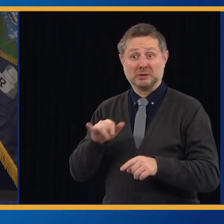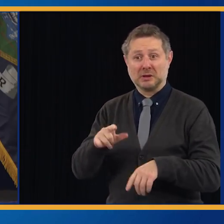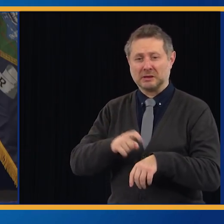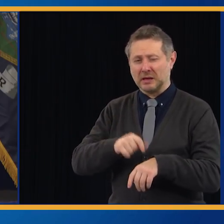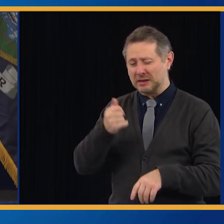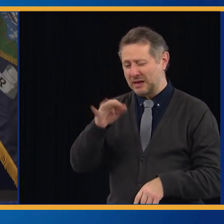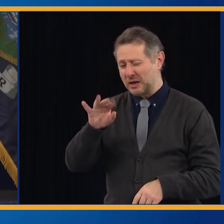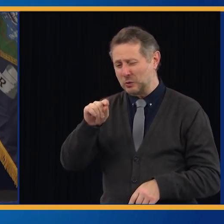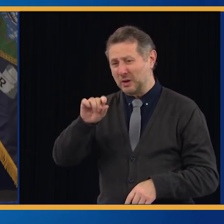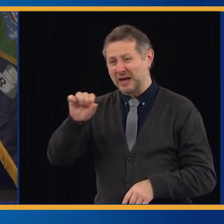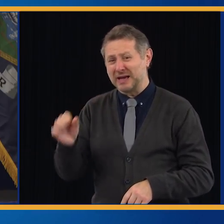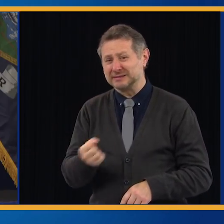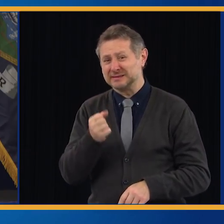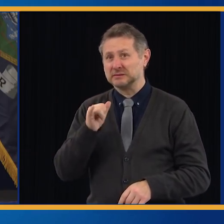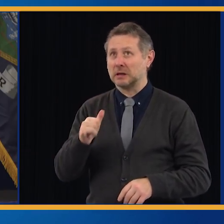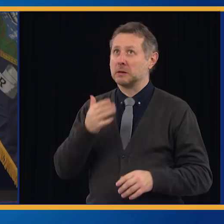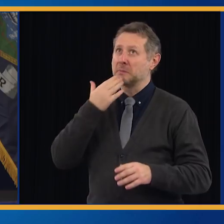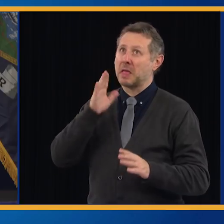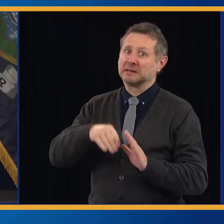and he loved to tell the story.